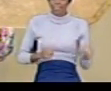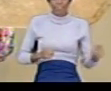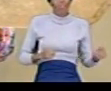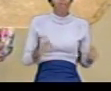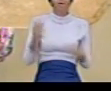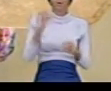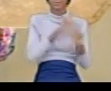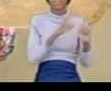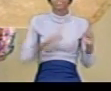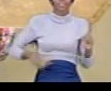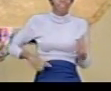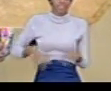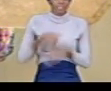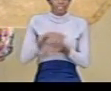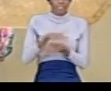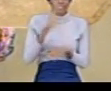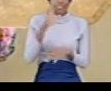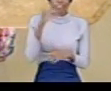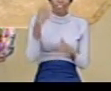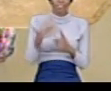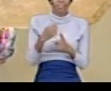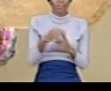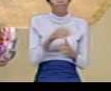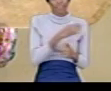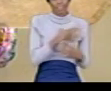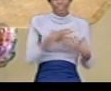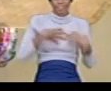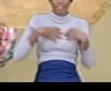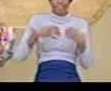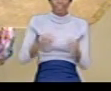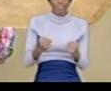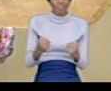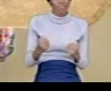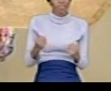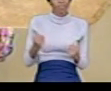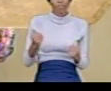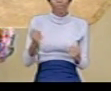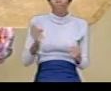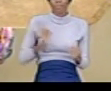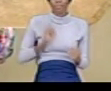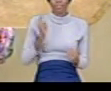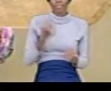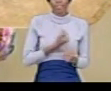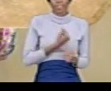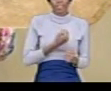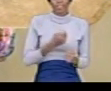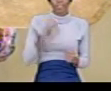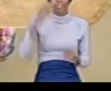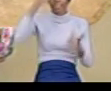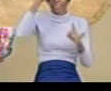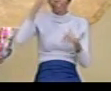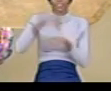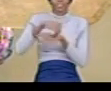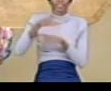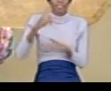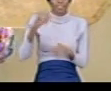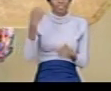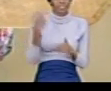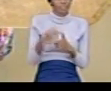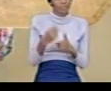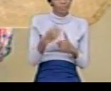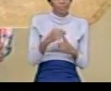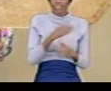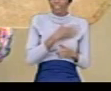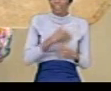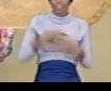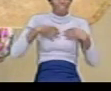Oh Lord, send your word and heal us. He sends his word